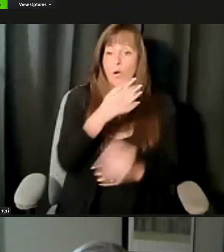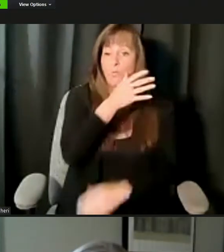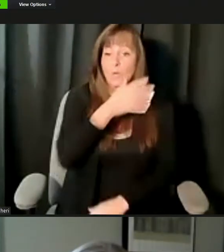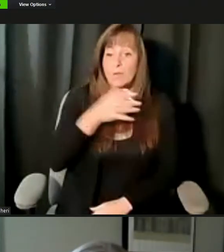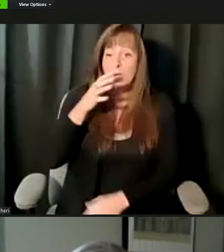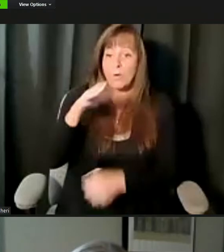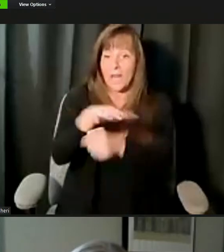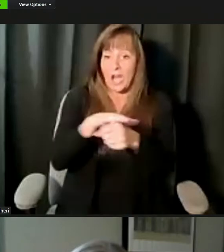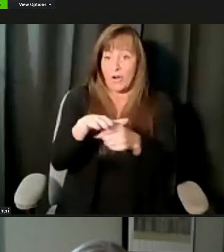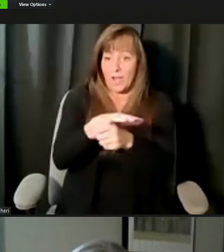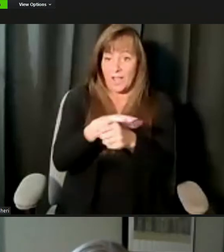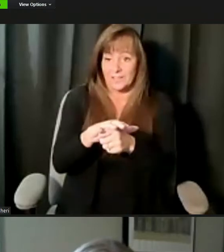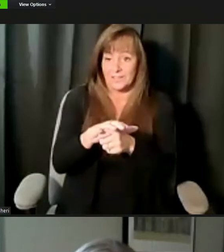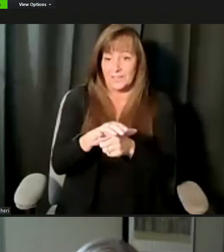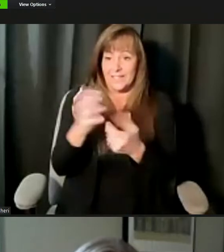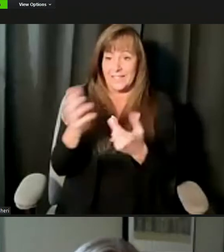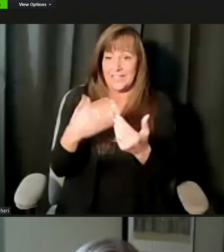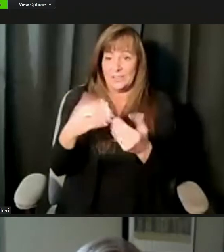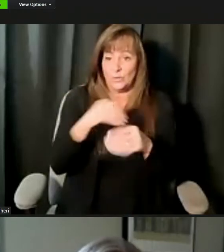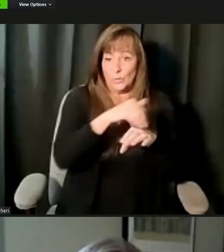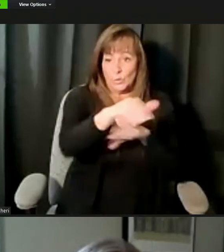why 151 facilities are